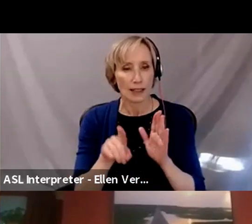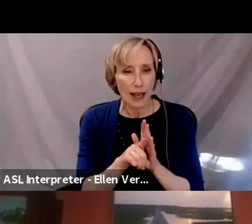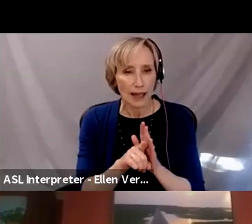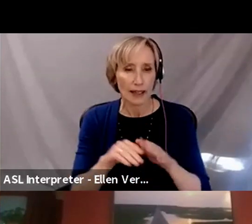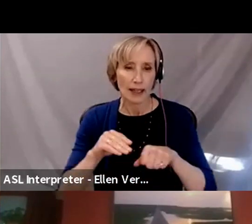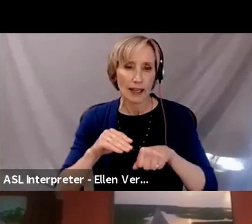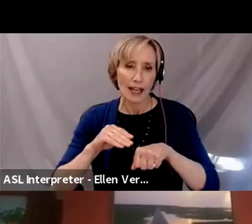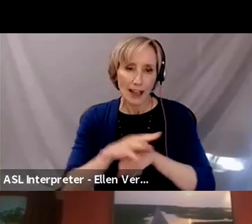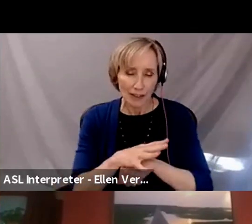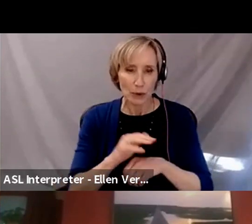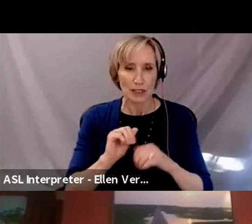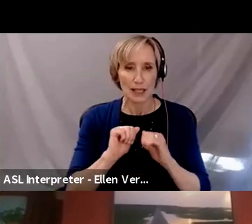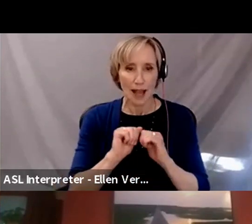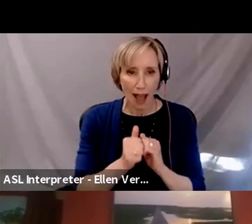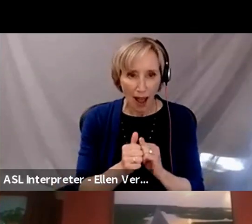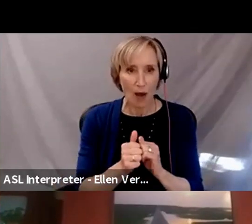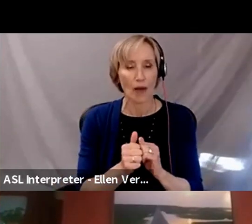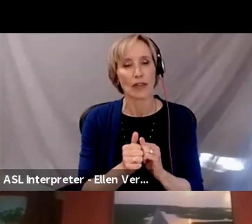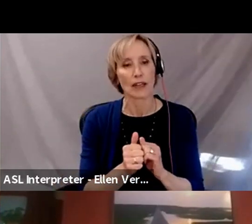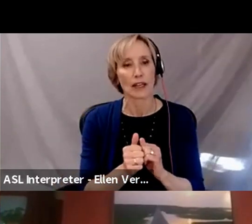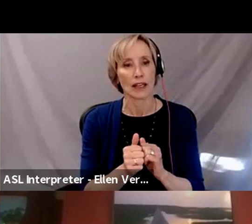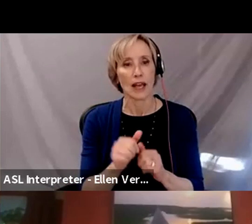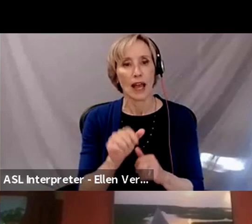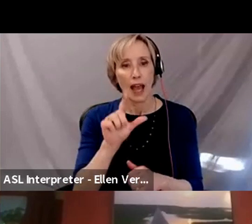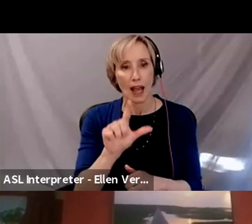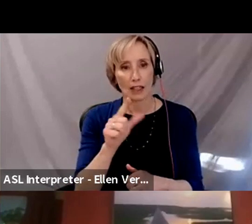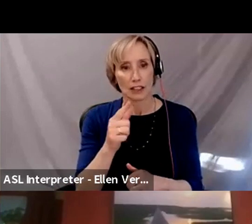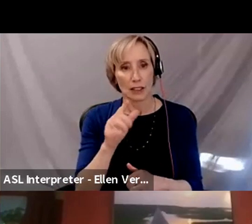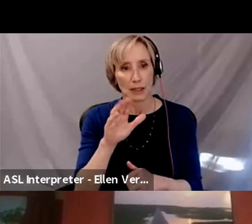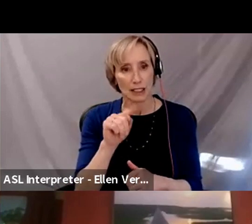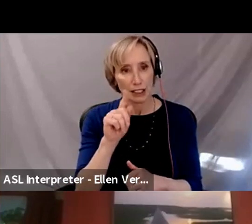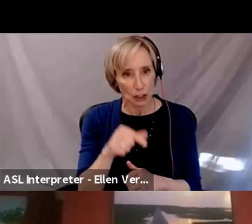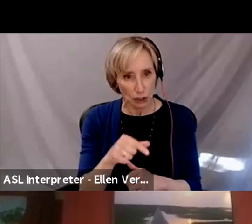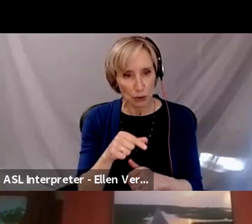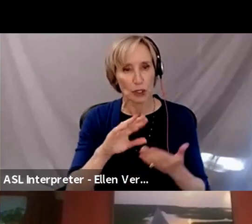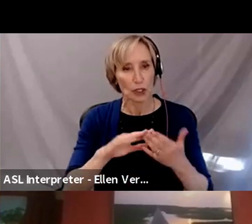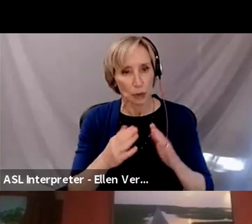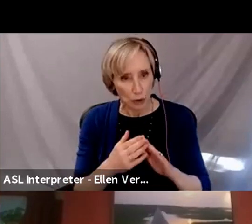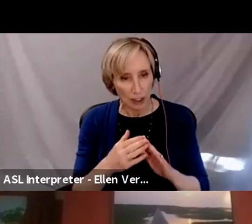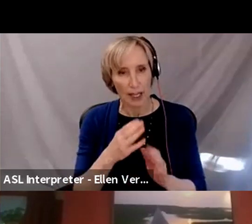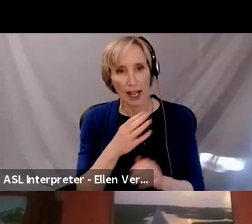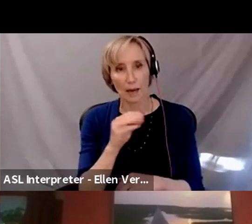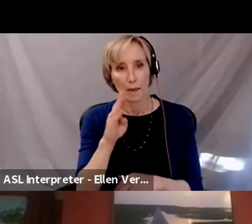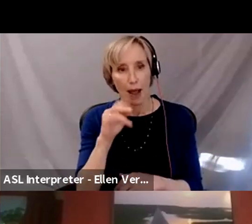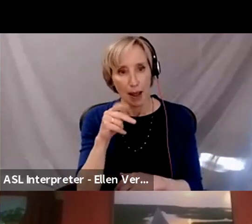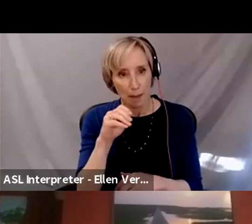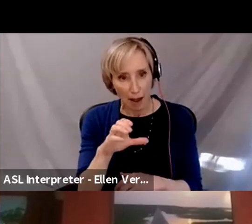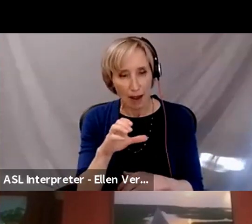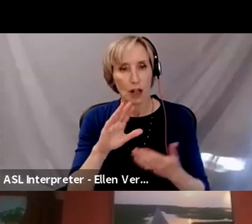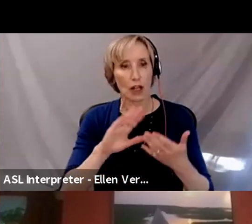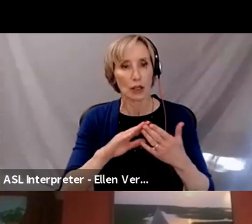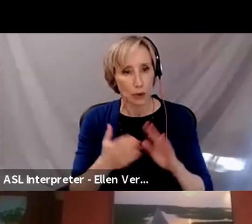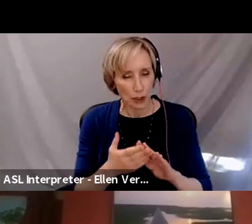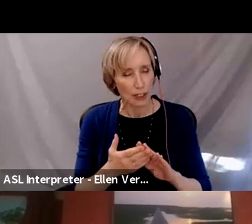plus community approaches mental health? And what impact, if any, do you think your culture and or